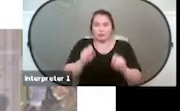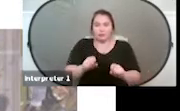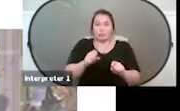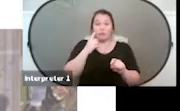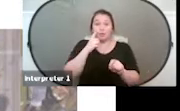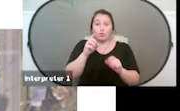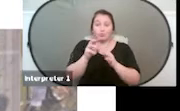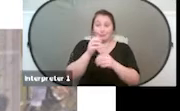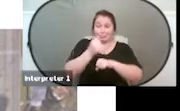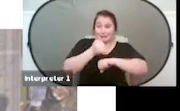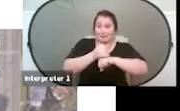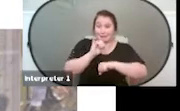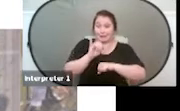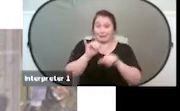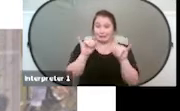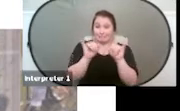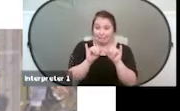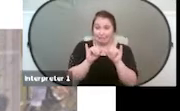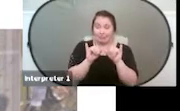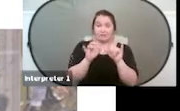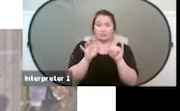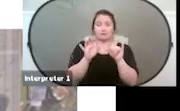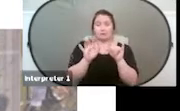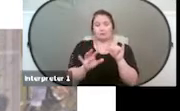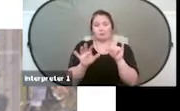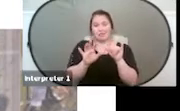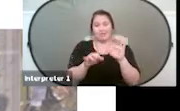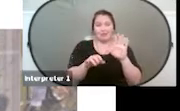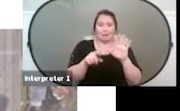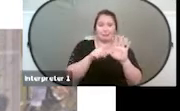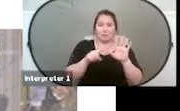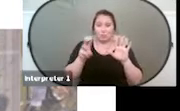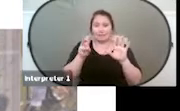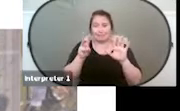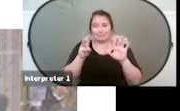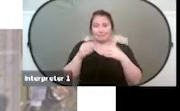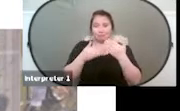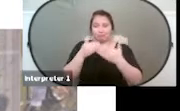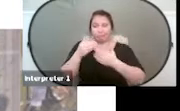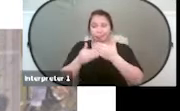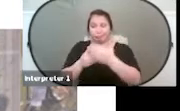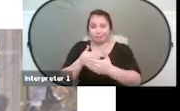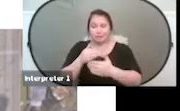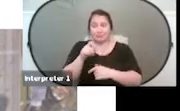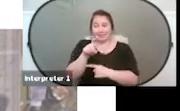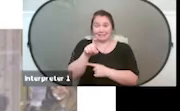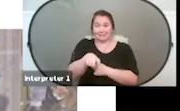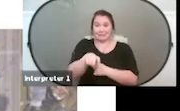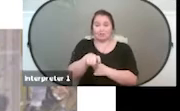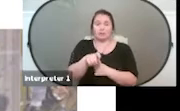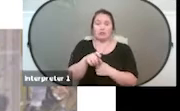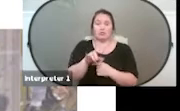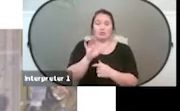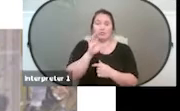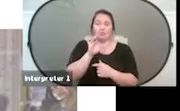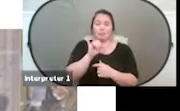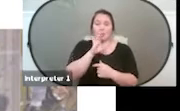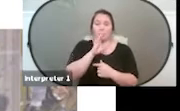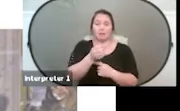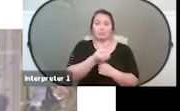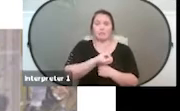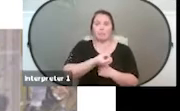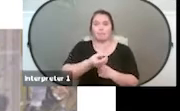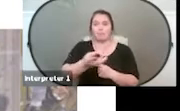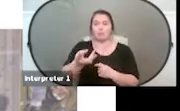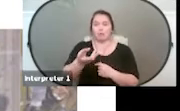size, somewhere between 5 and 6 phases. And again, that's definitely several years, 4 or